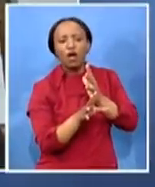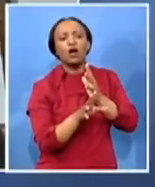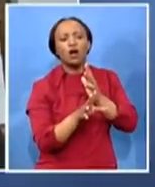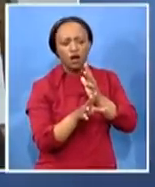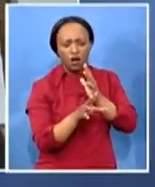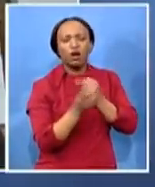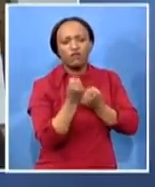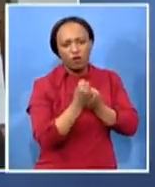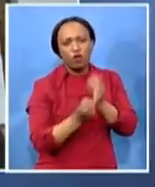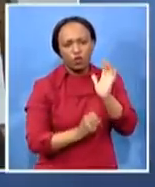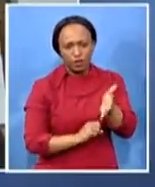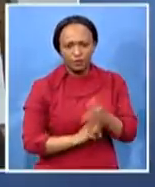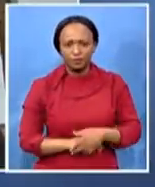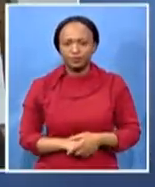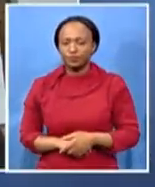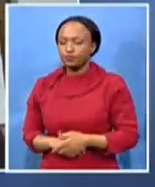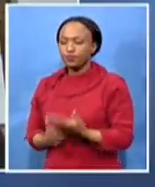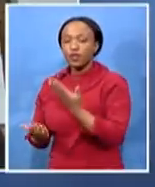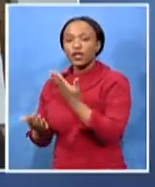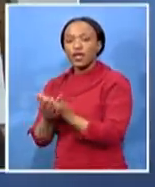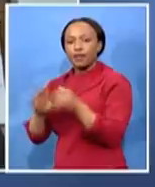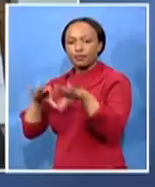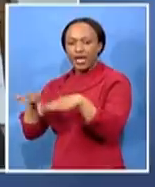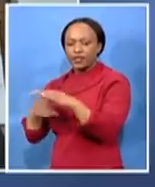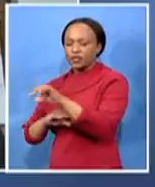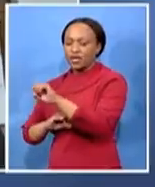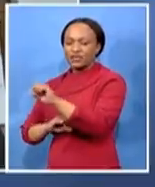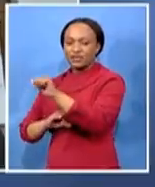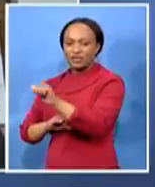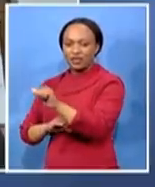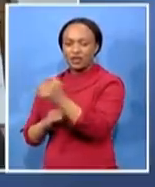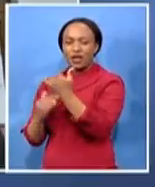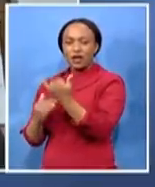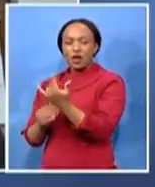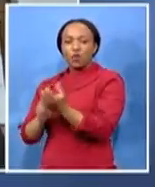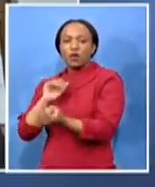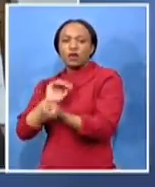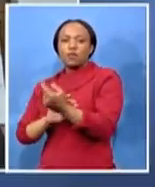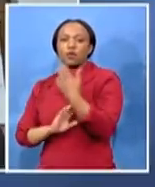advantage of the disarray we're currently witnessing within the African National Congress?